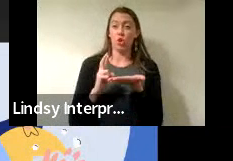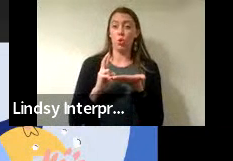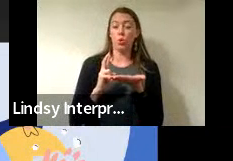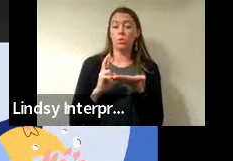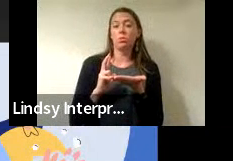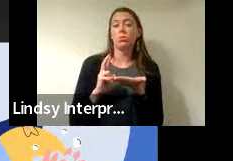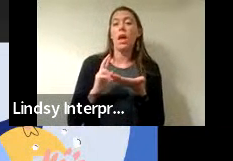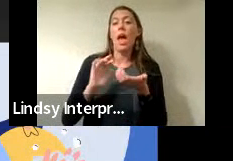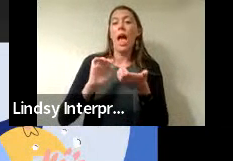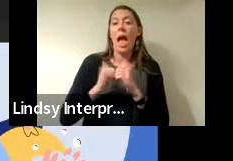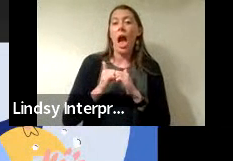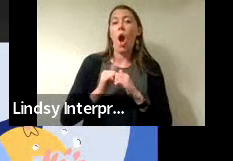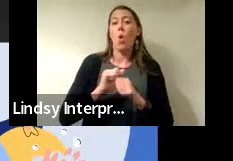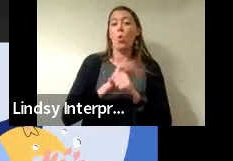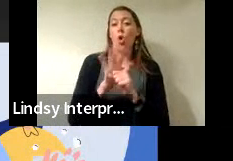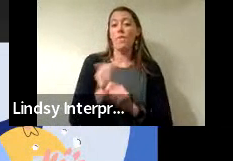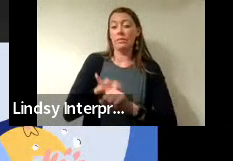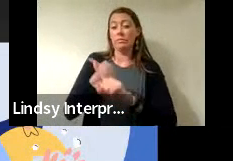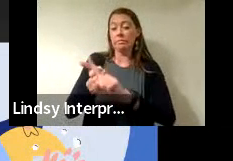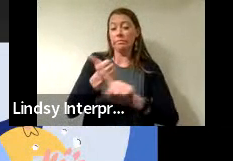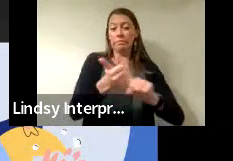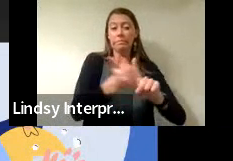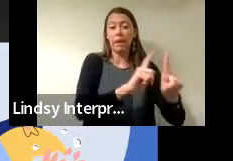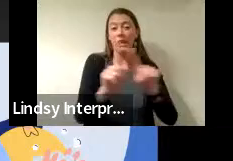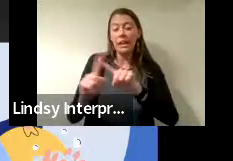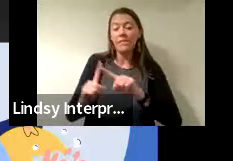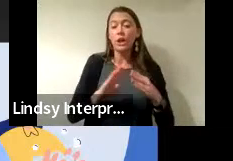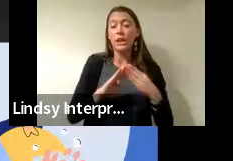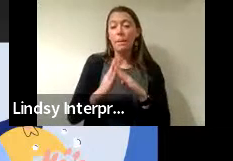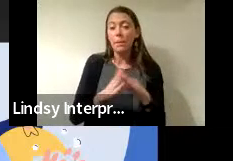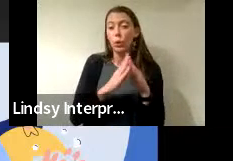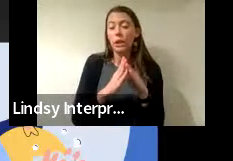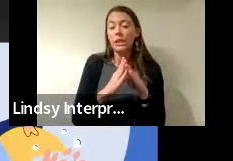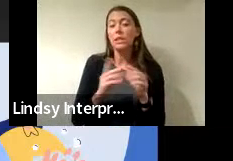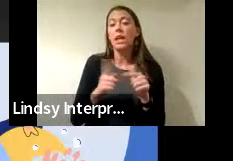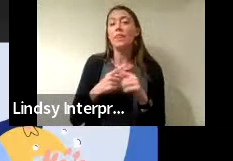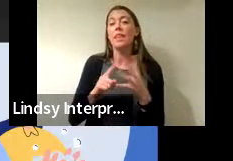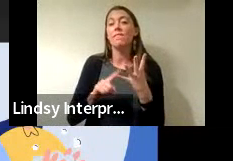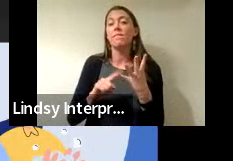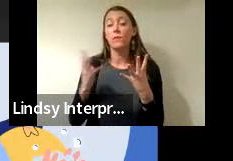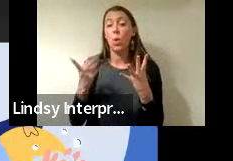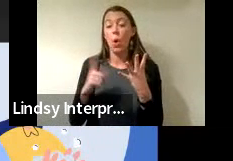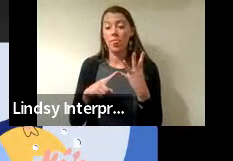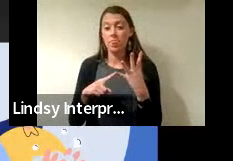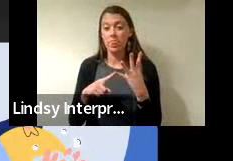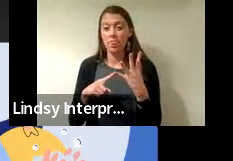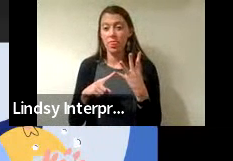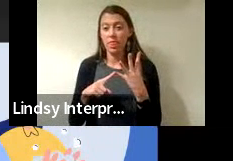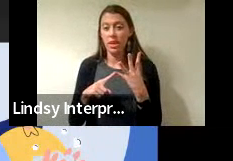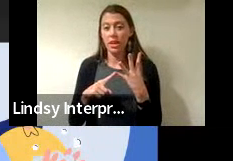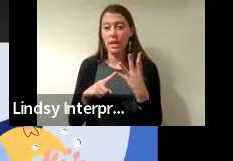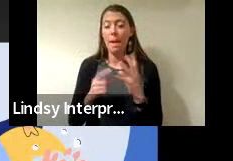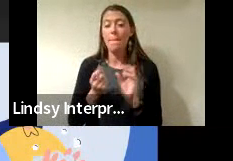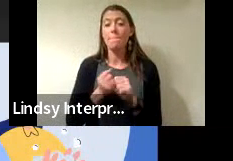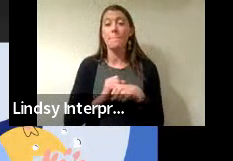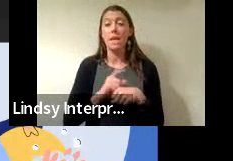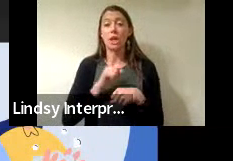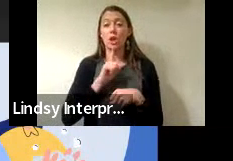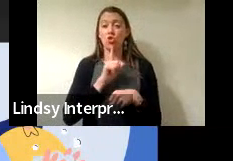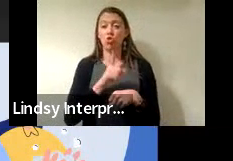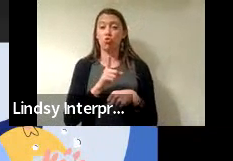COVID-19 is impacting our communities. And then the fourth area is around aligning and evaluating our public health